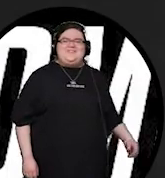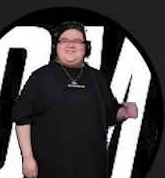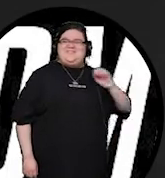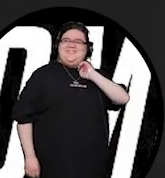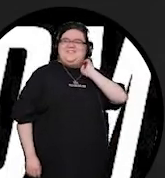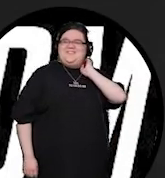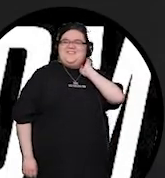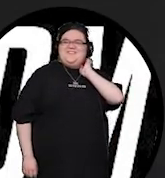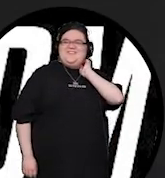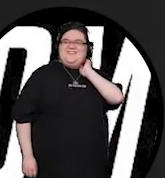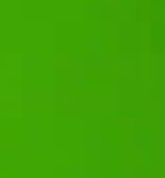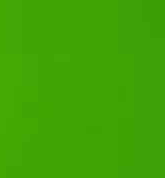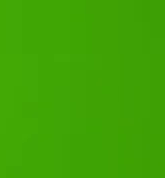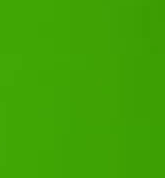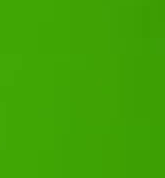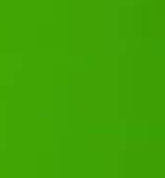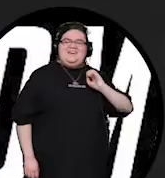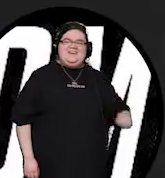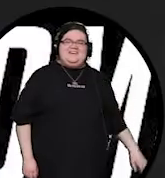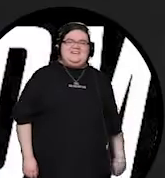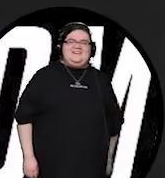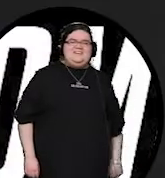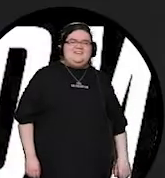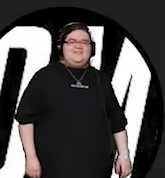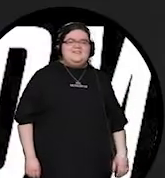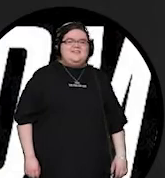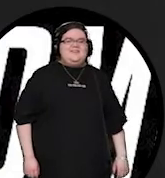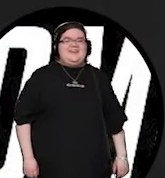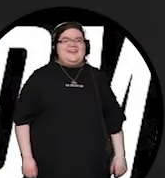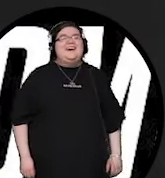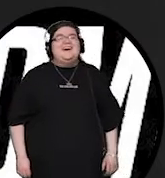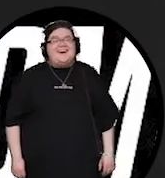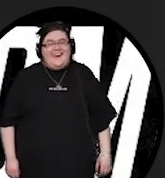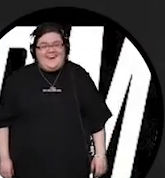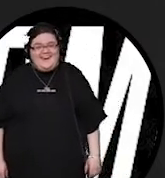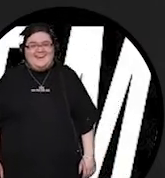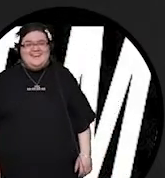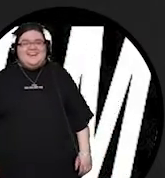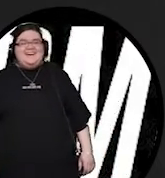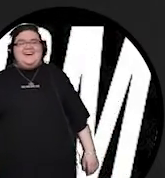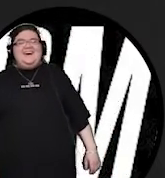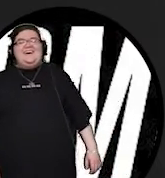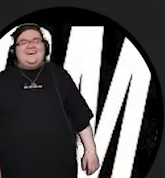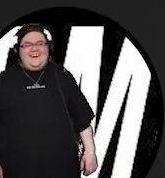Yo, that must hurt. Abs of steel. Oh jeez, he must be tough. This looks fun.